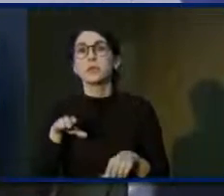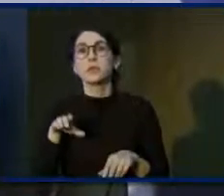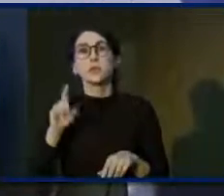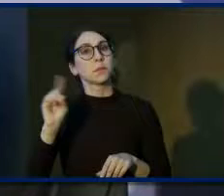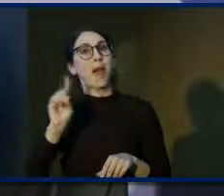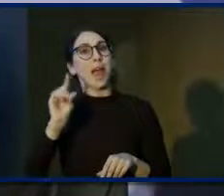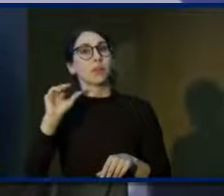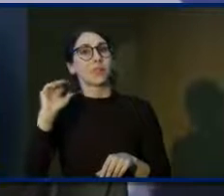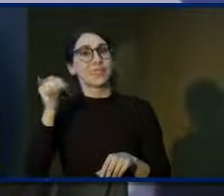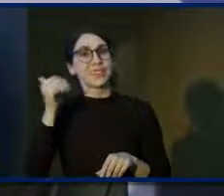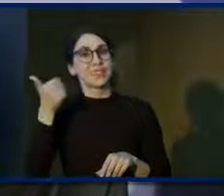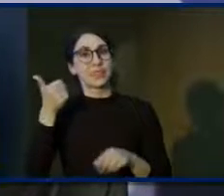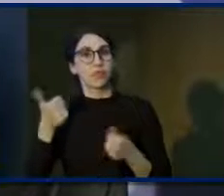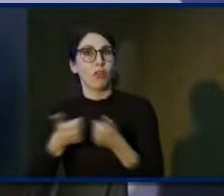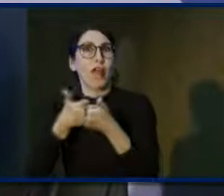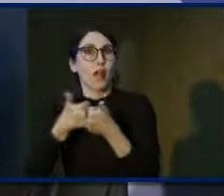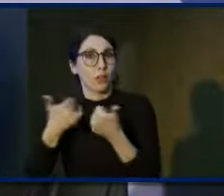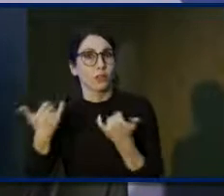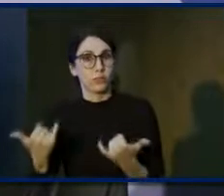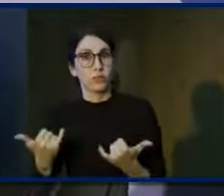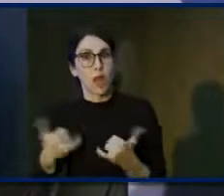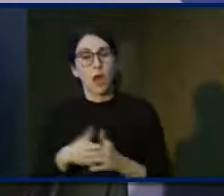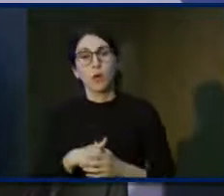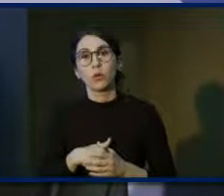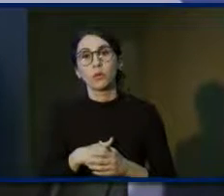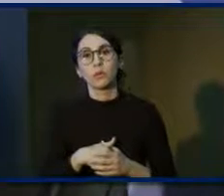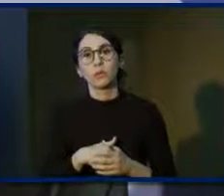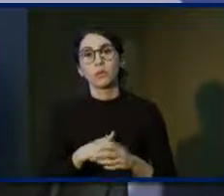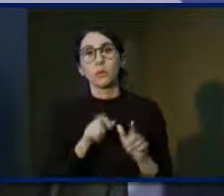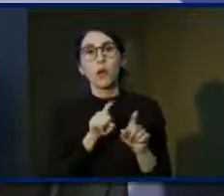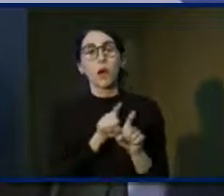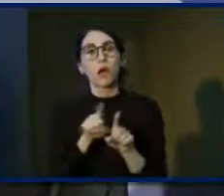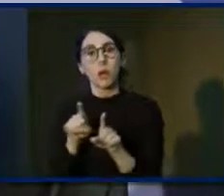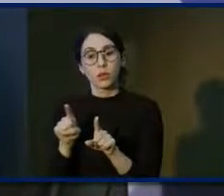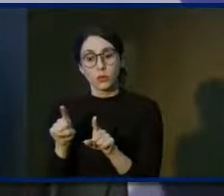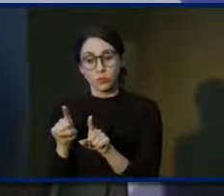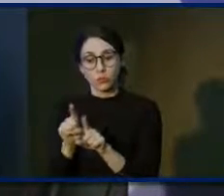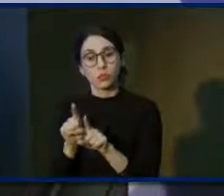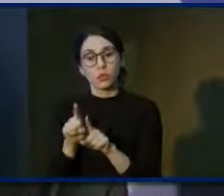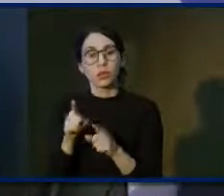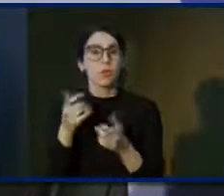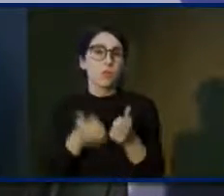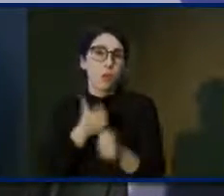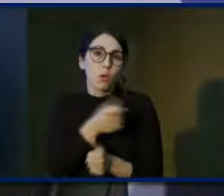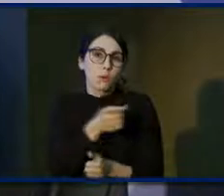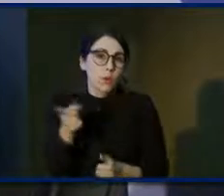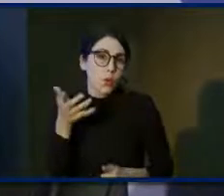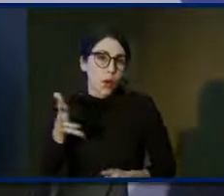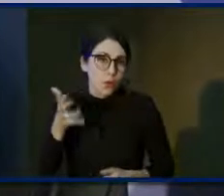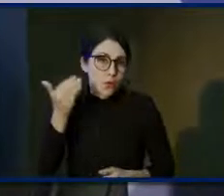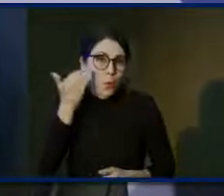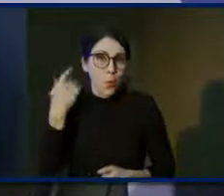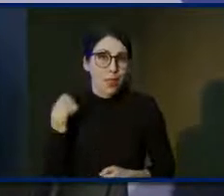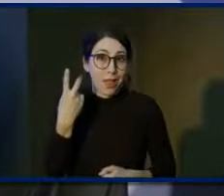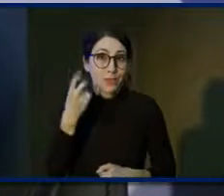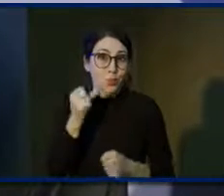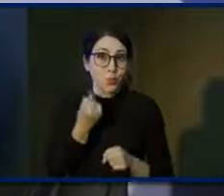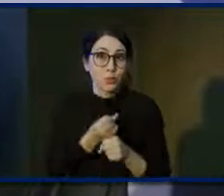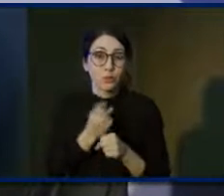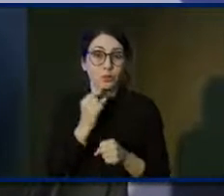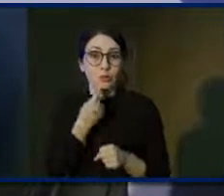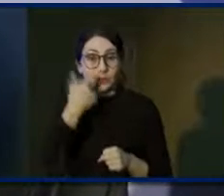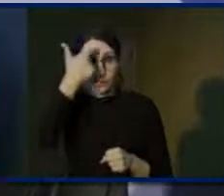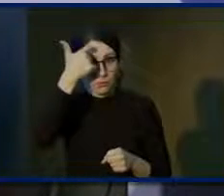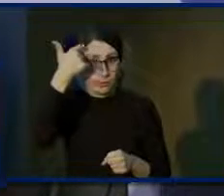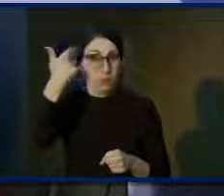attack. The other thing that I would couple with that is, as probably most of you know, the last 2 years has been tremendously traumatic